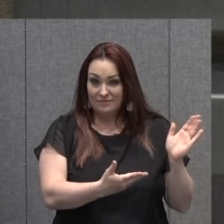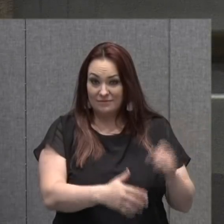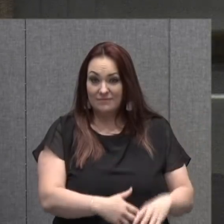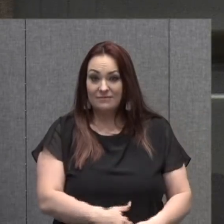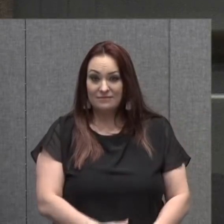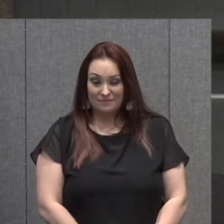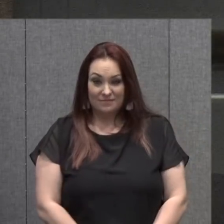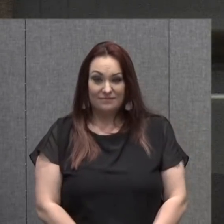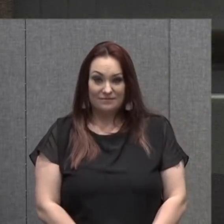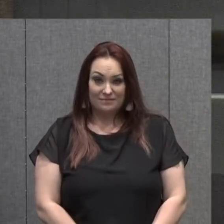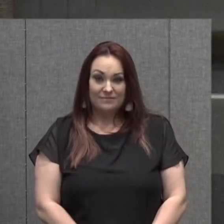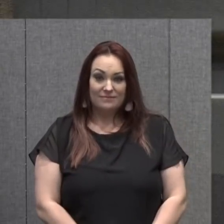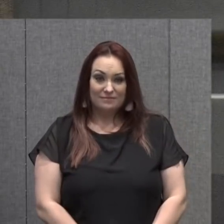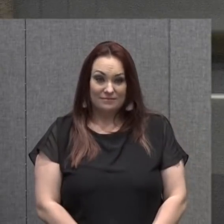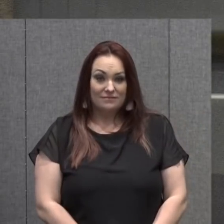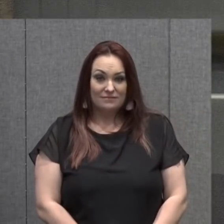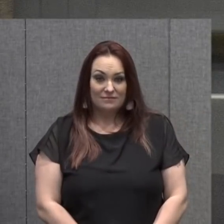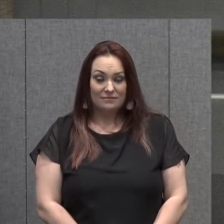Okay.